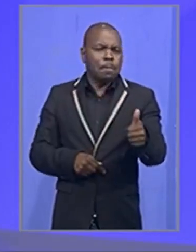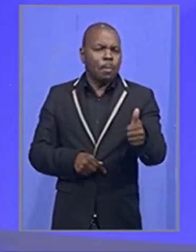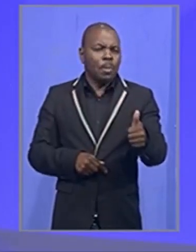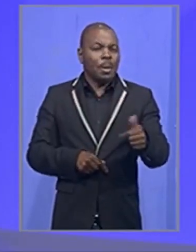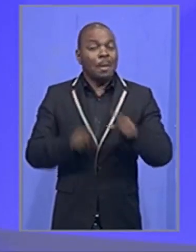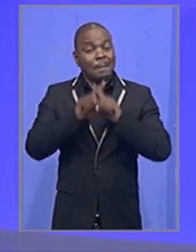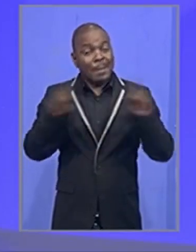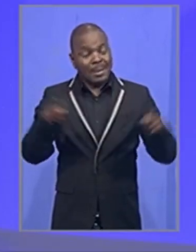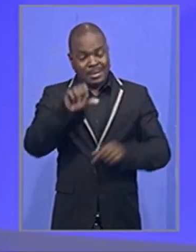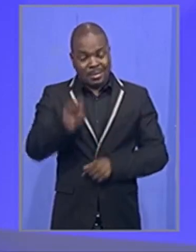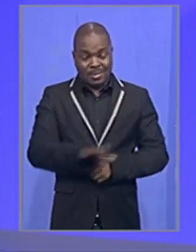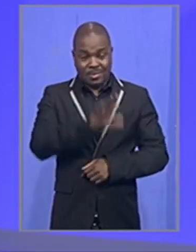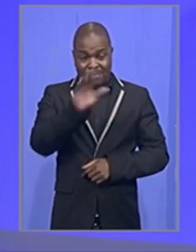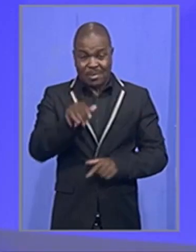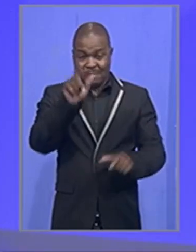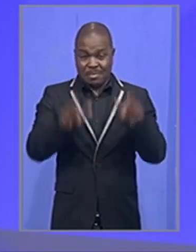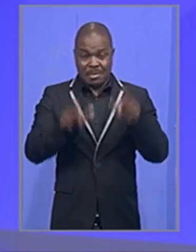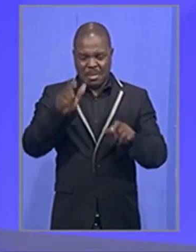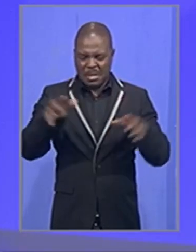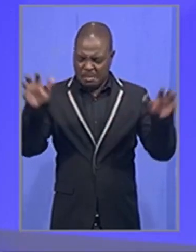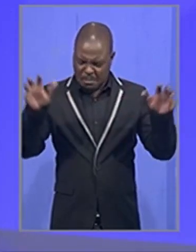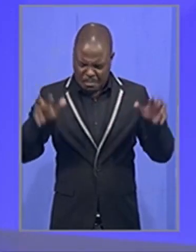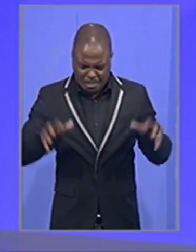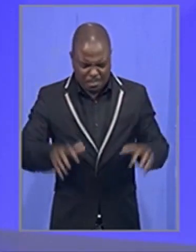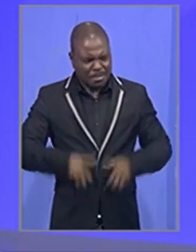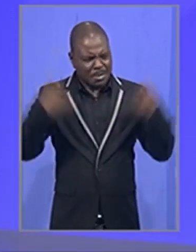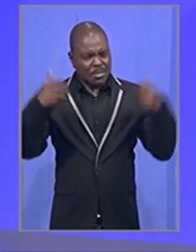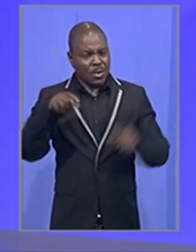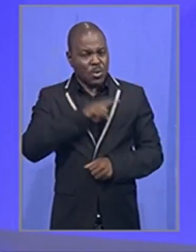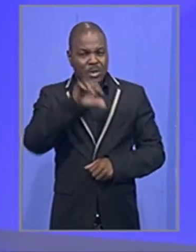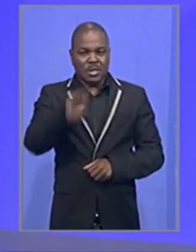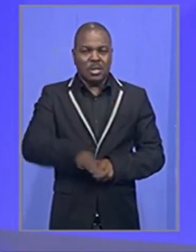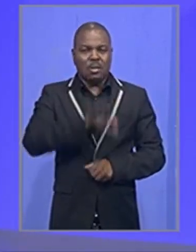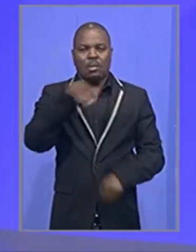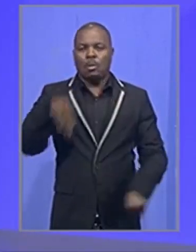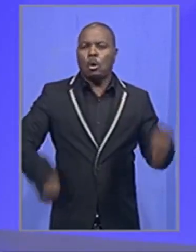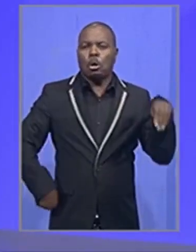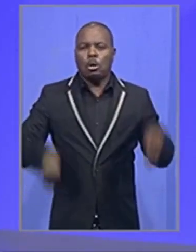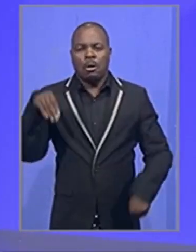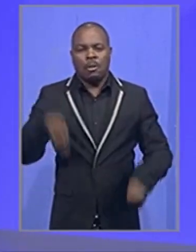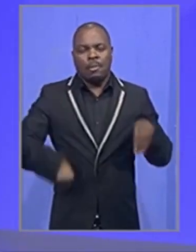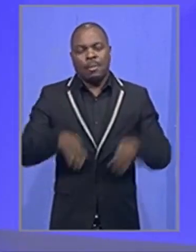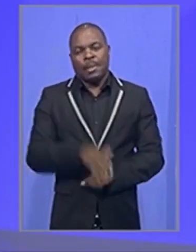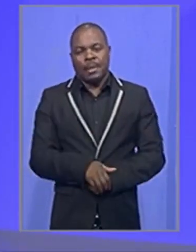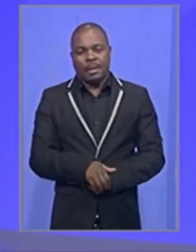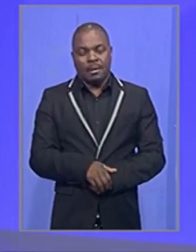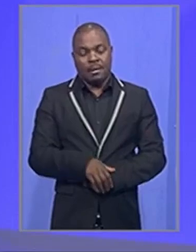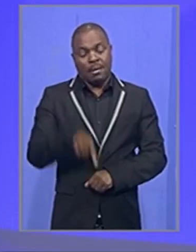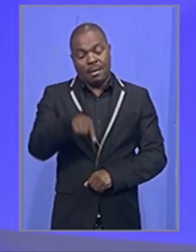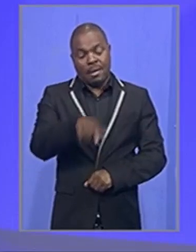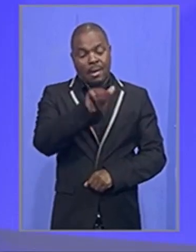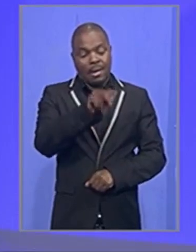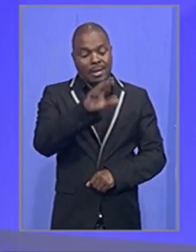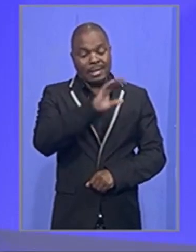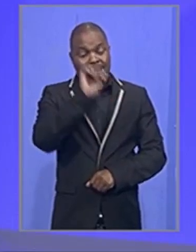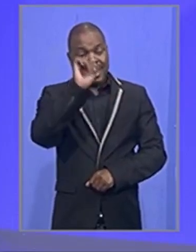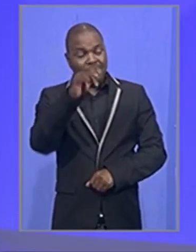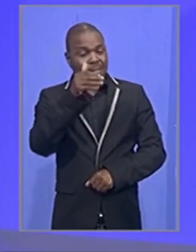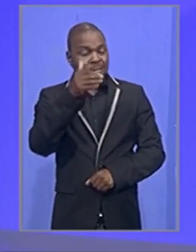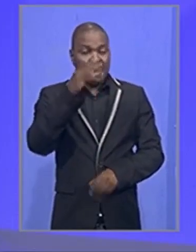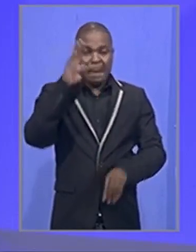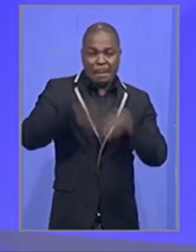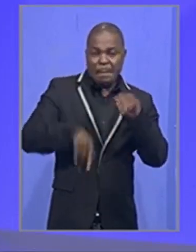sala baahi ba Afrika Borwa ba kginne haholo ka bobodu bo ka hara naha mme mokga o pusong ha o sa nke mehato